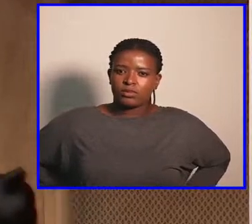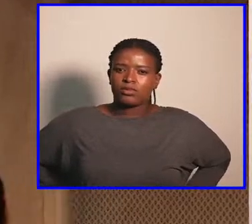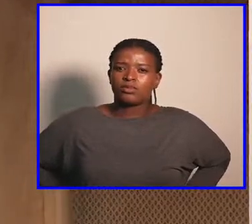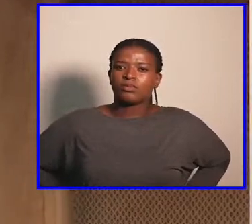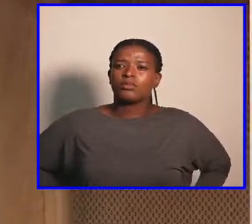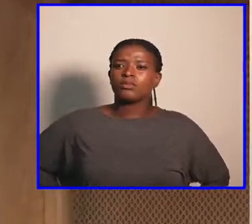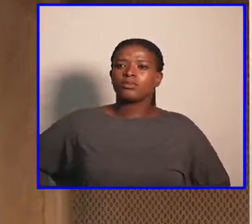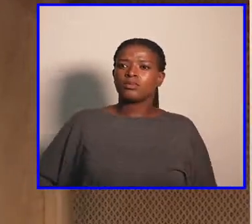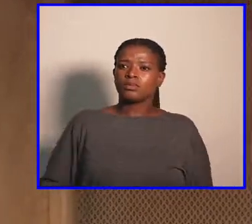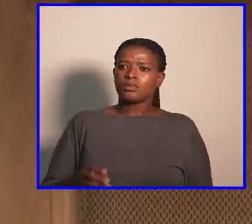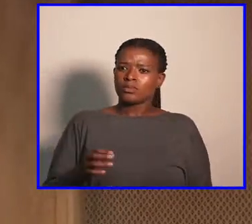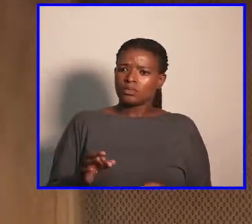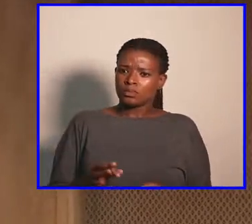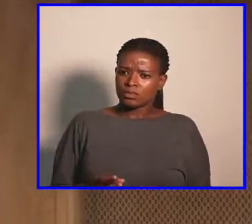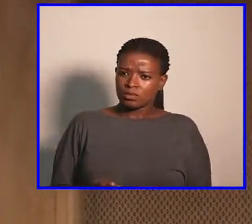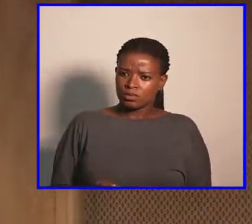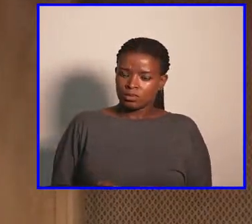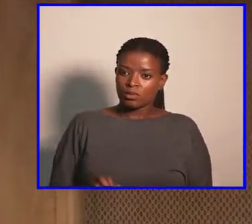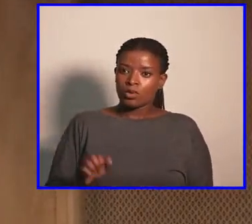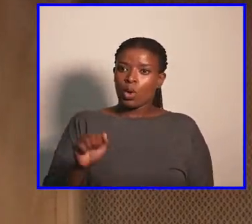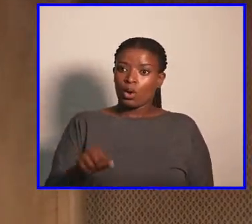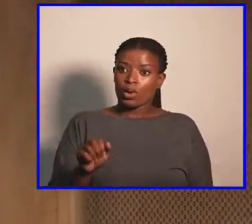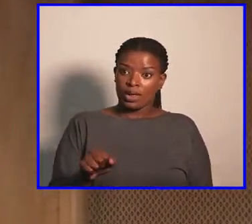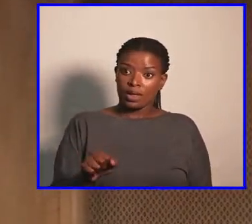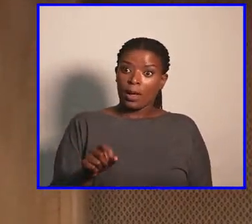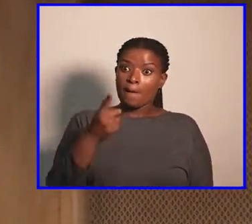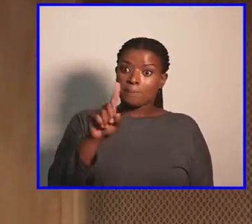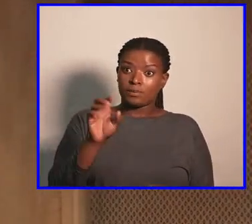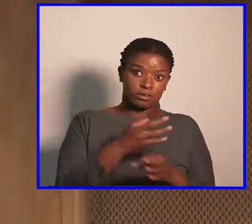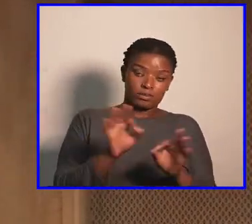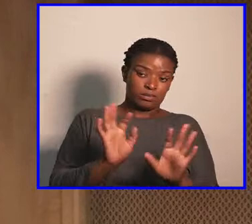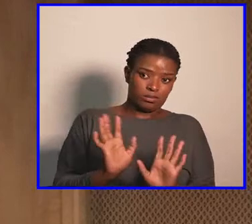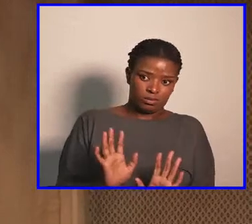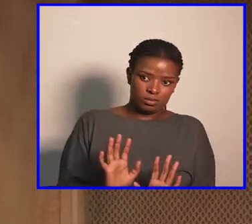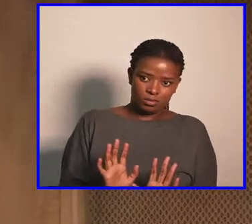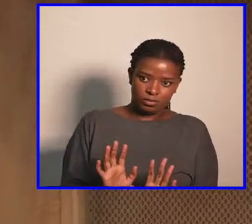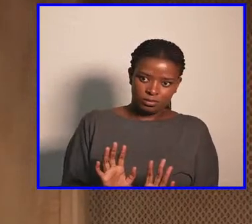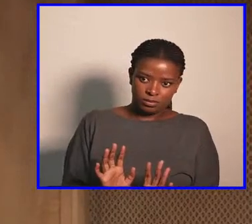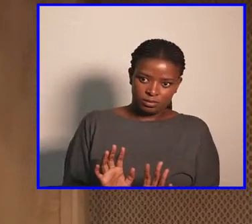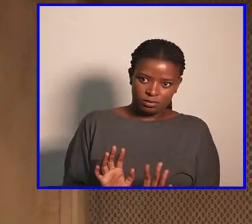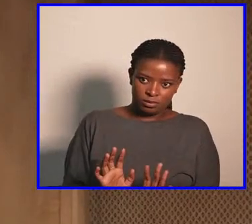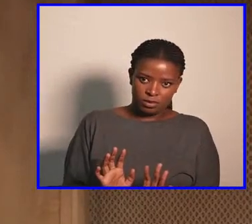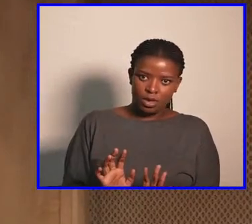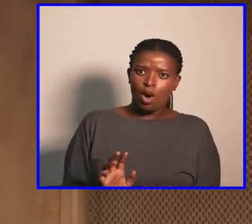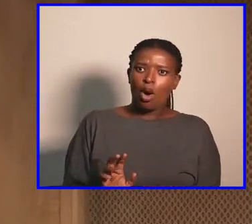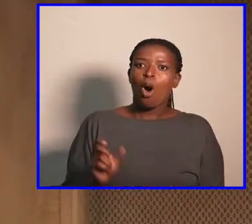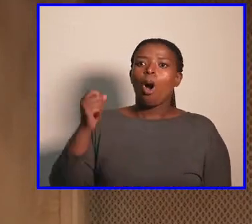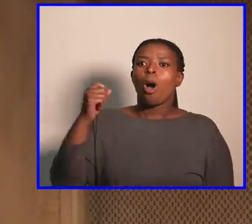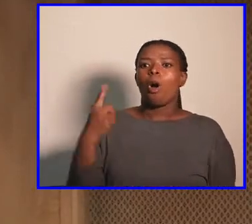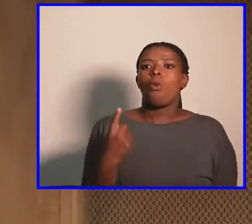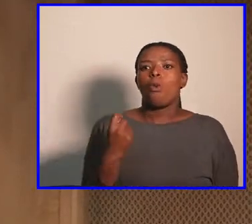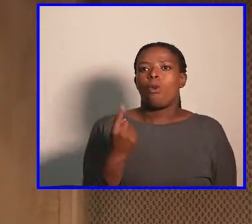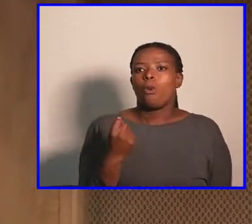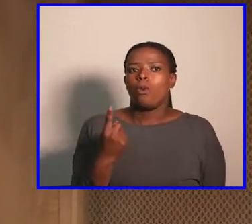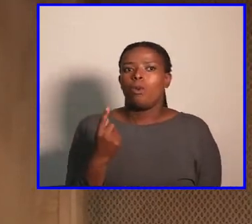Good morning, sir. Good morning. Hello. I'm fine in